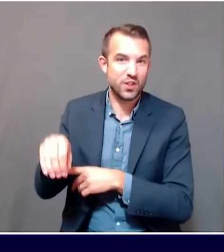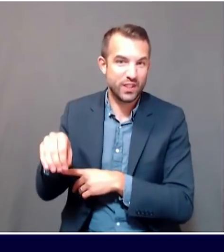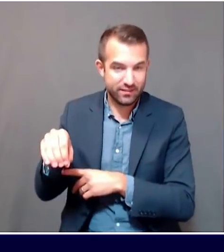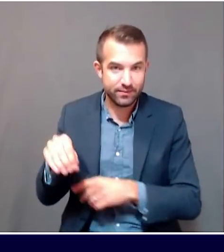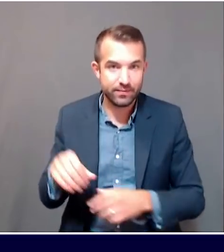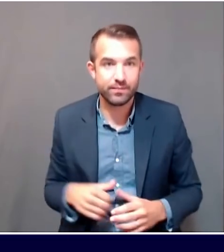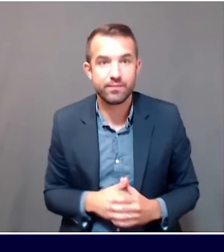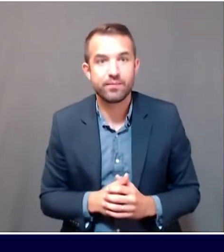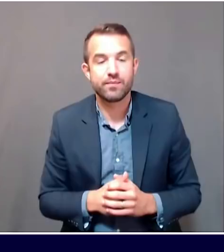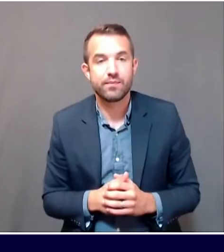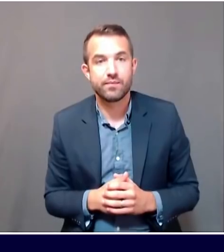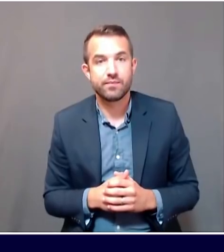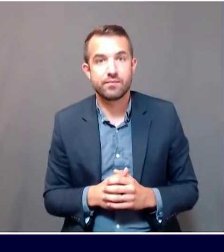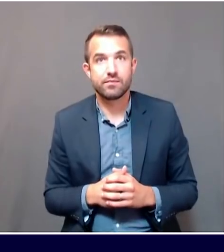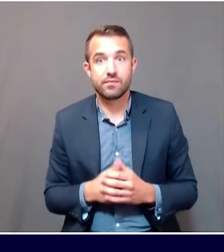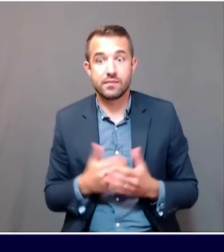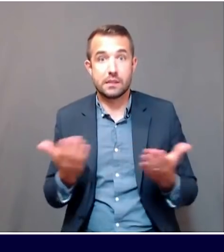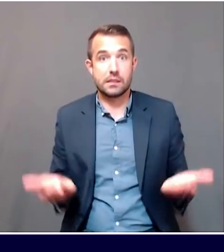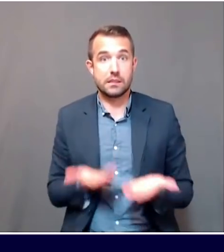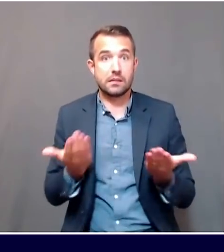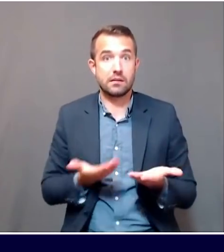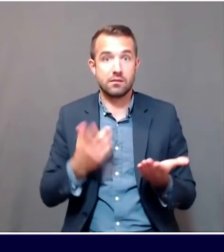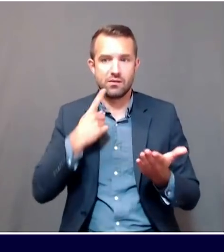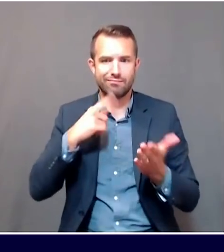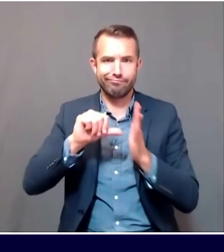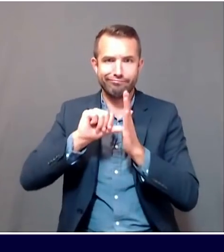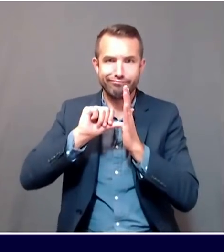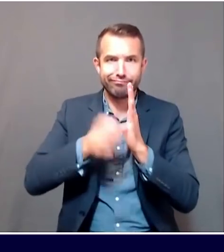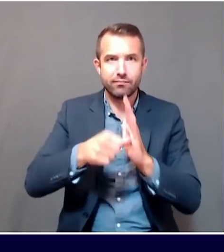And again, the 7-day average in Maine is